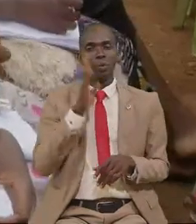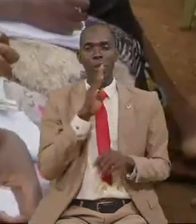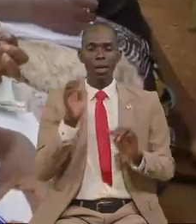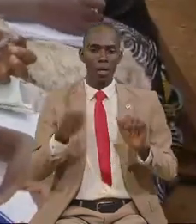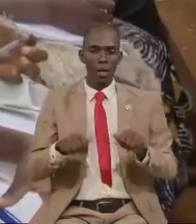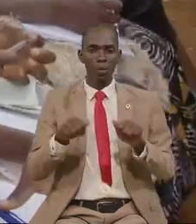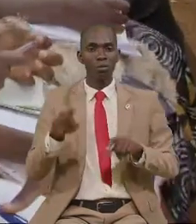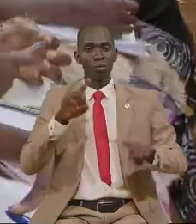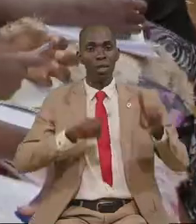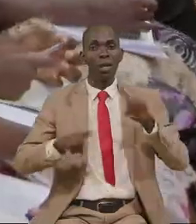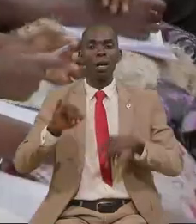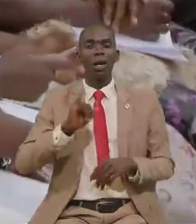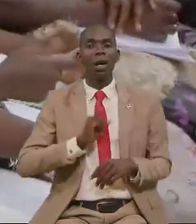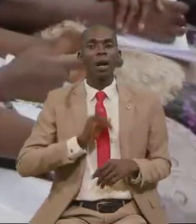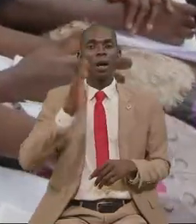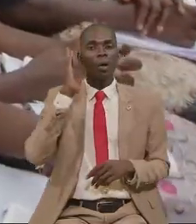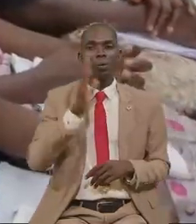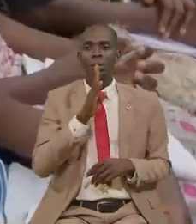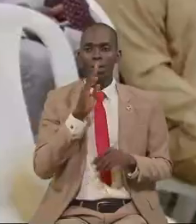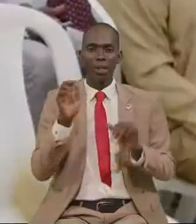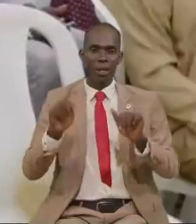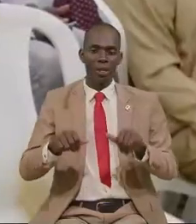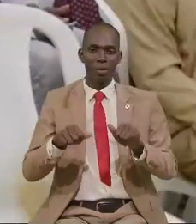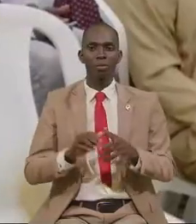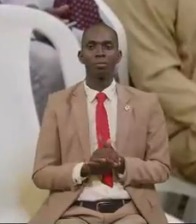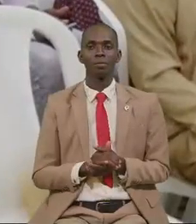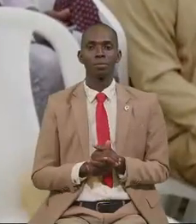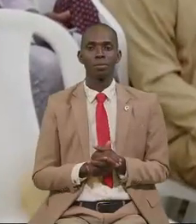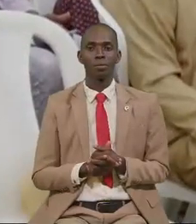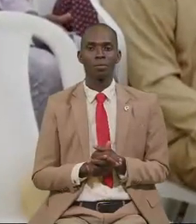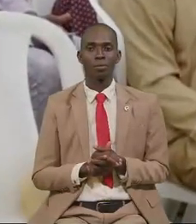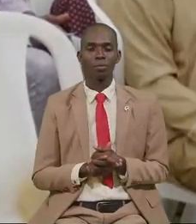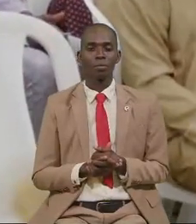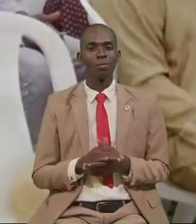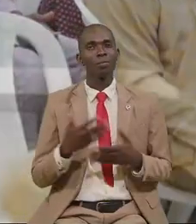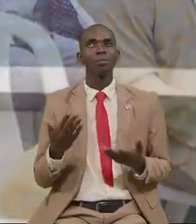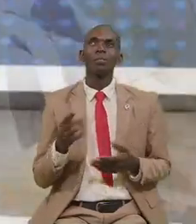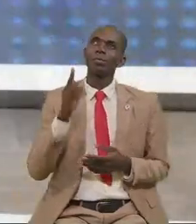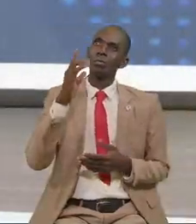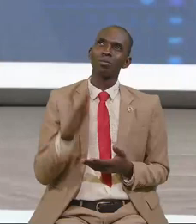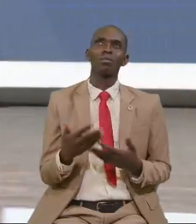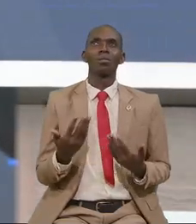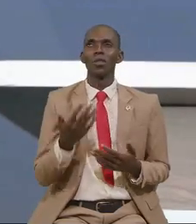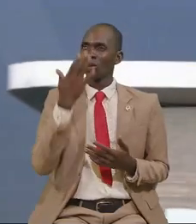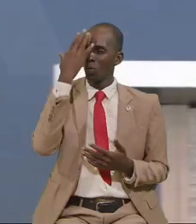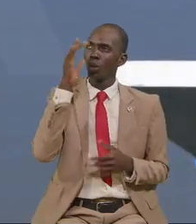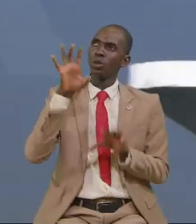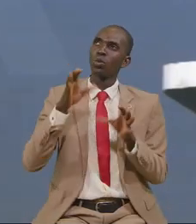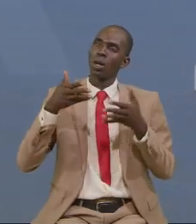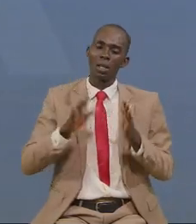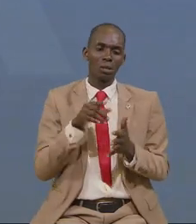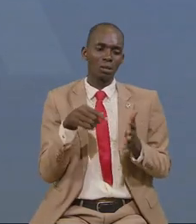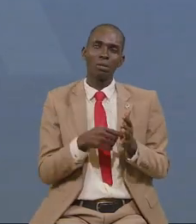I will be able. God, why be allowed this trial to come to